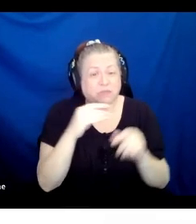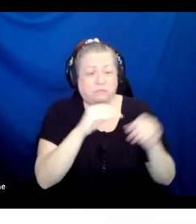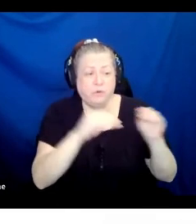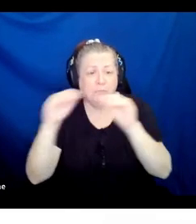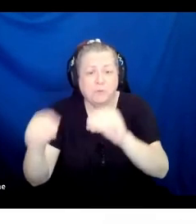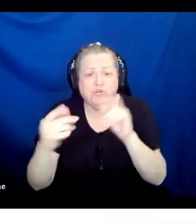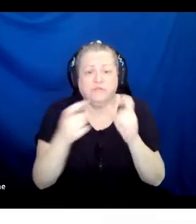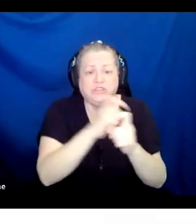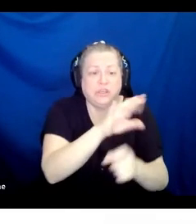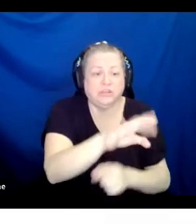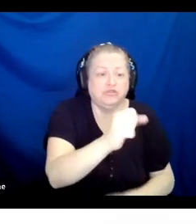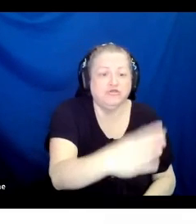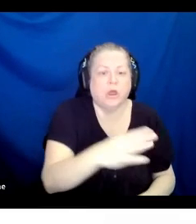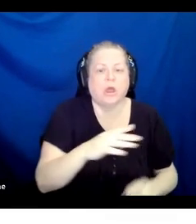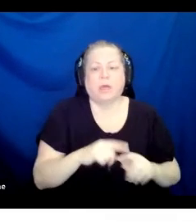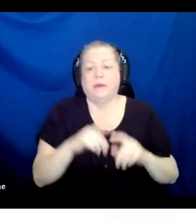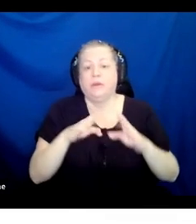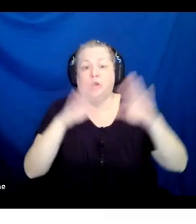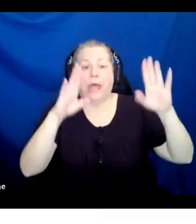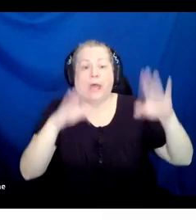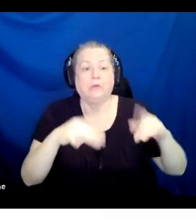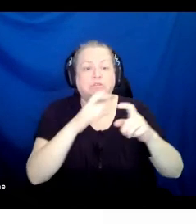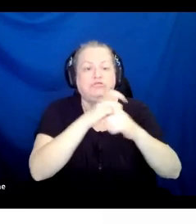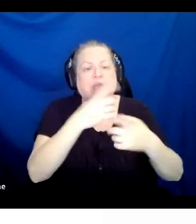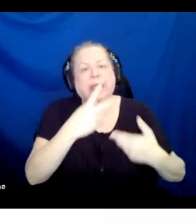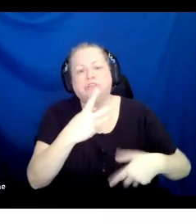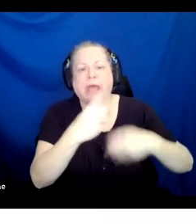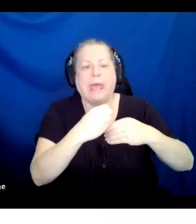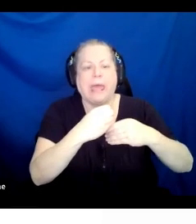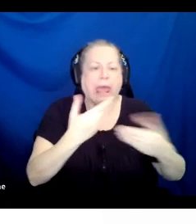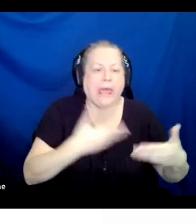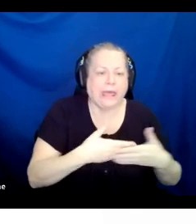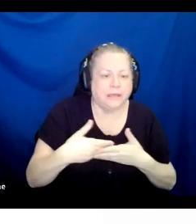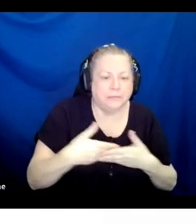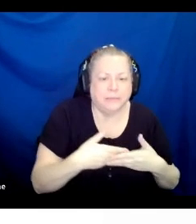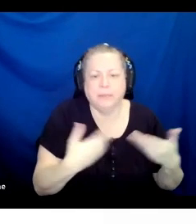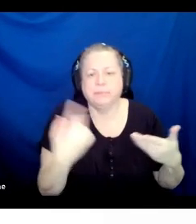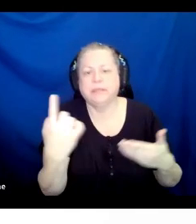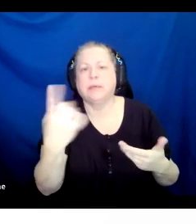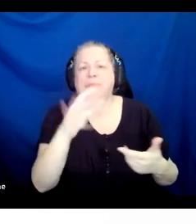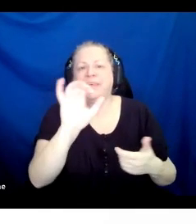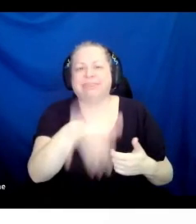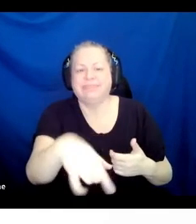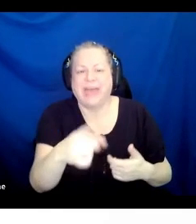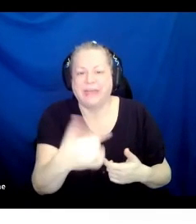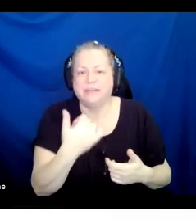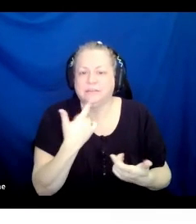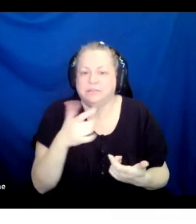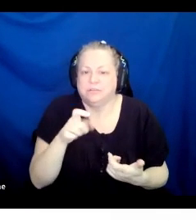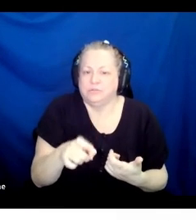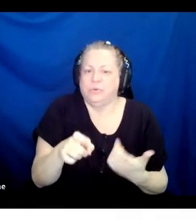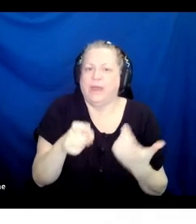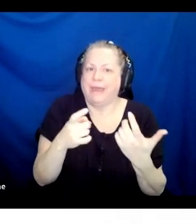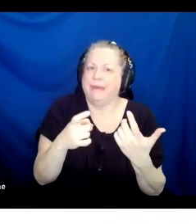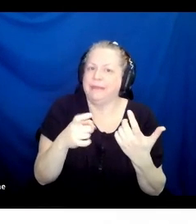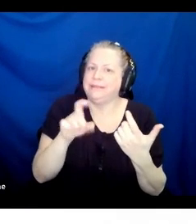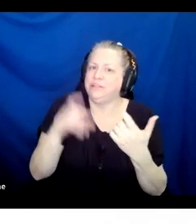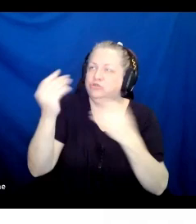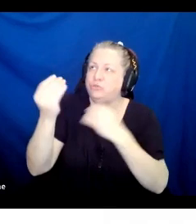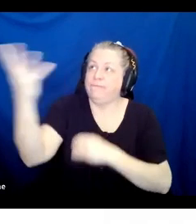or had changes in their household over the past 2 to 3 years, to contact MassHealth to provide them with this